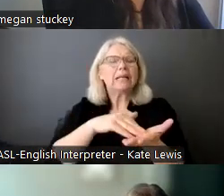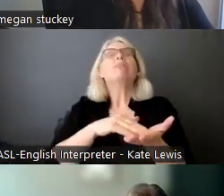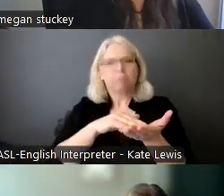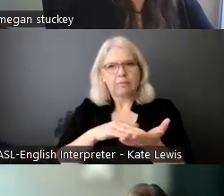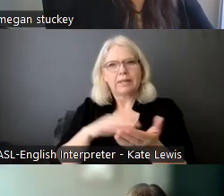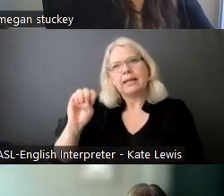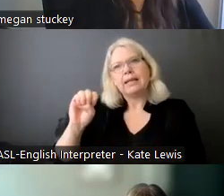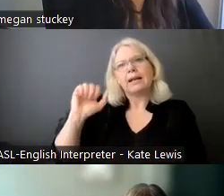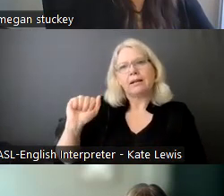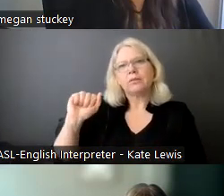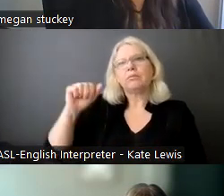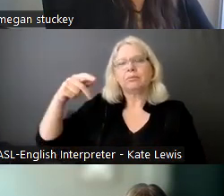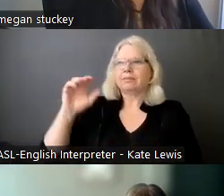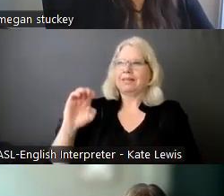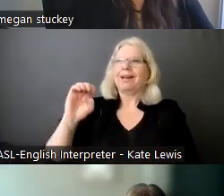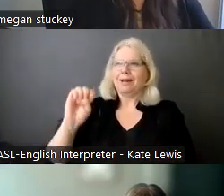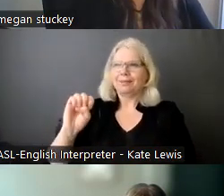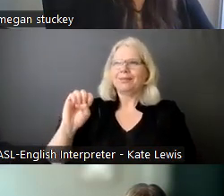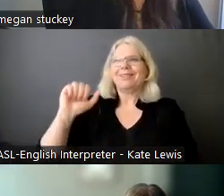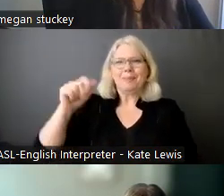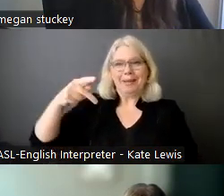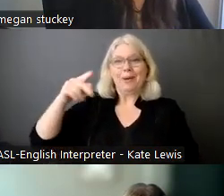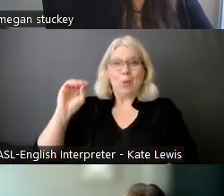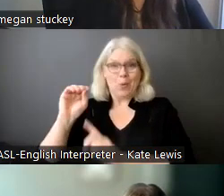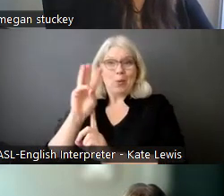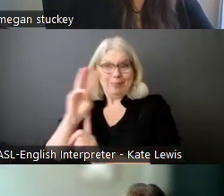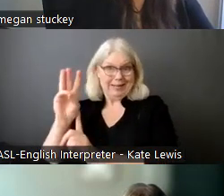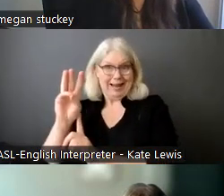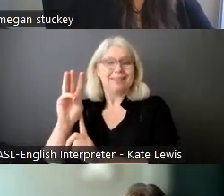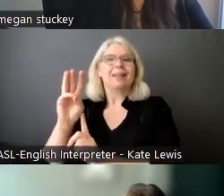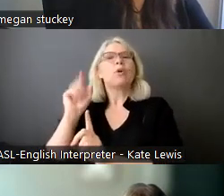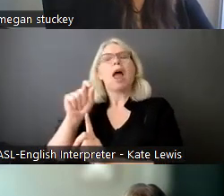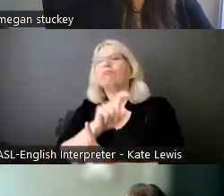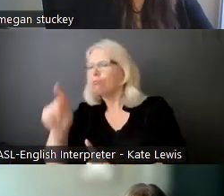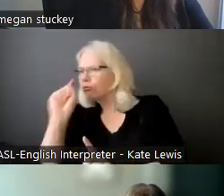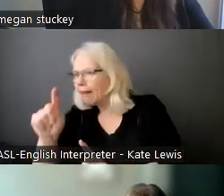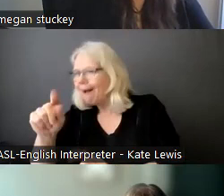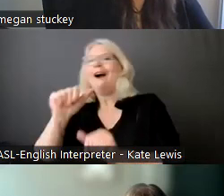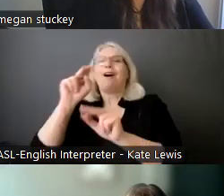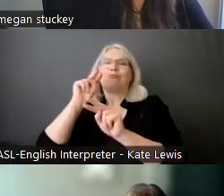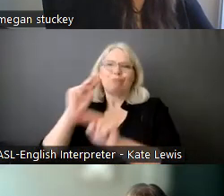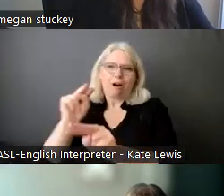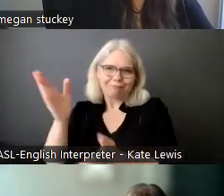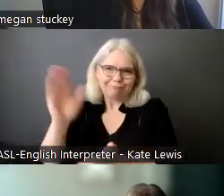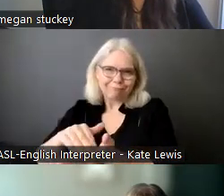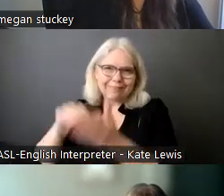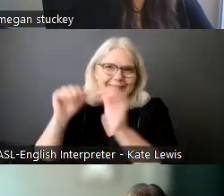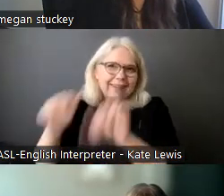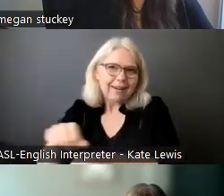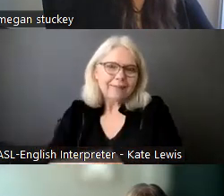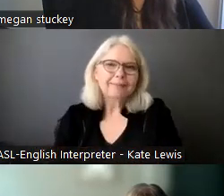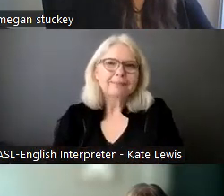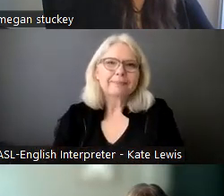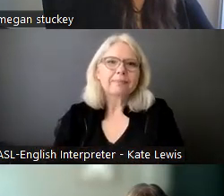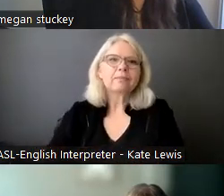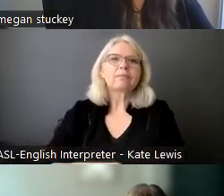website, and we'll have that up early next week for you. And we, of course, understand that we want to